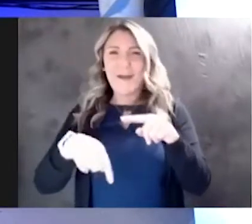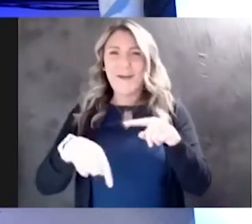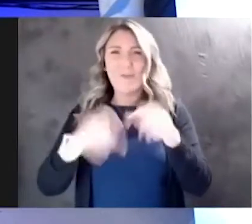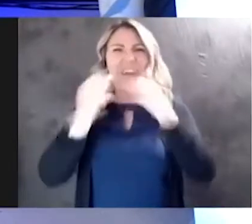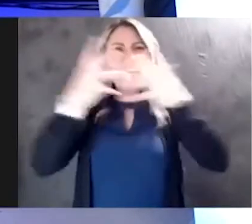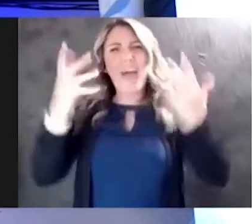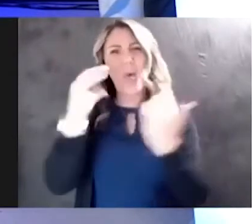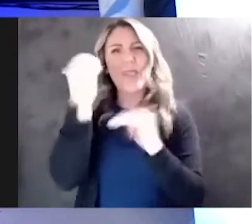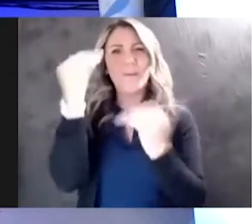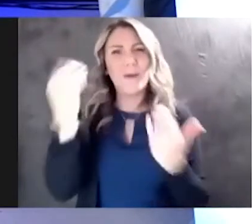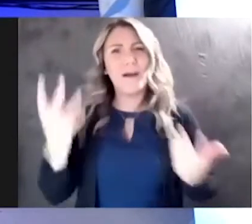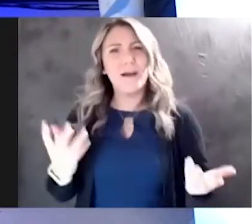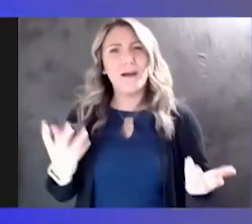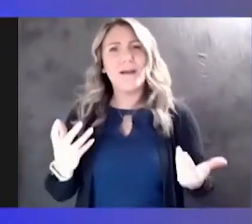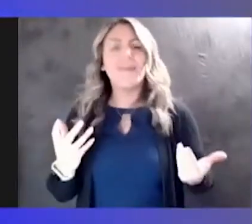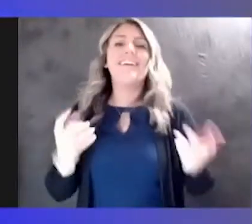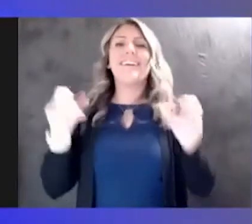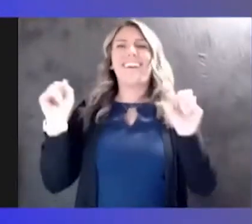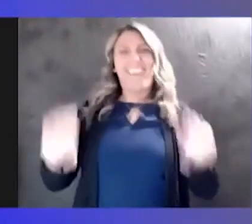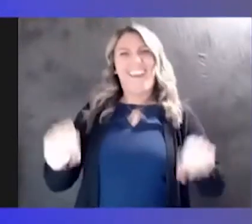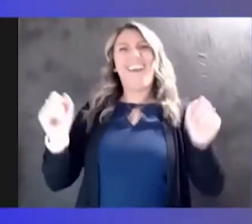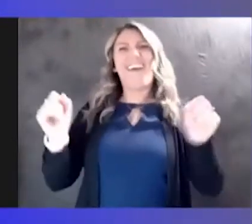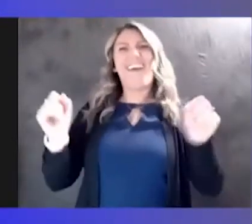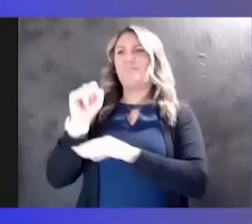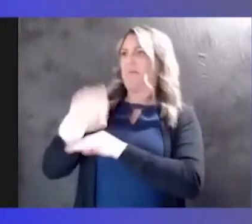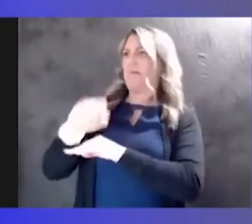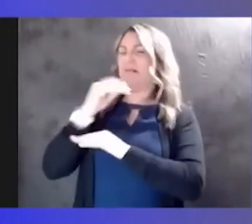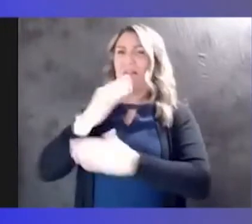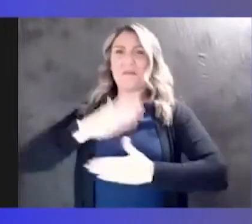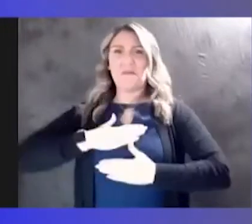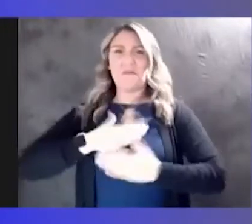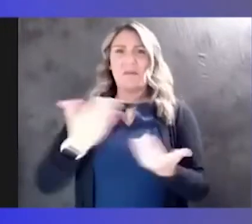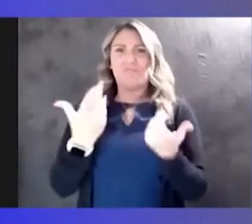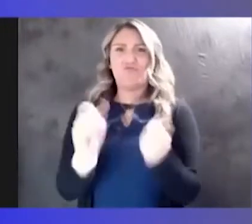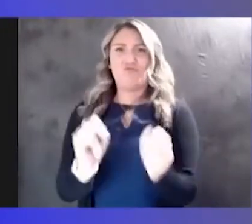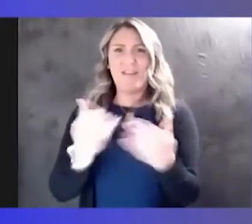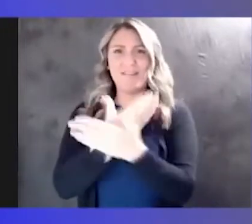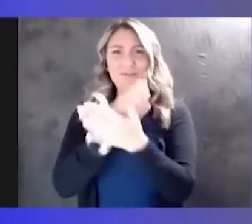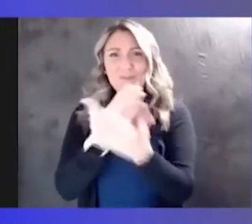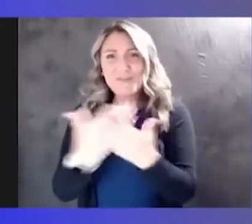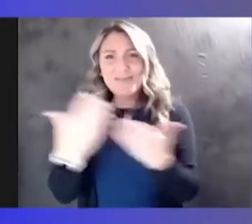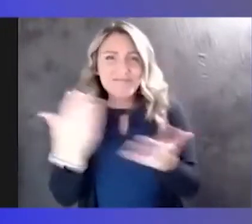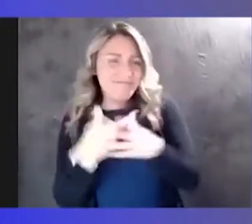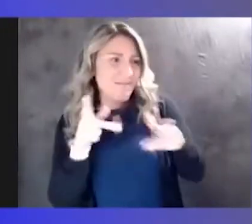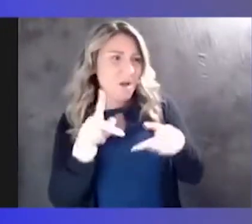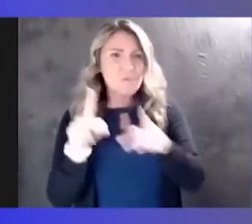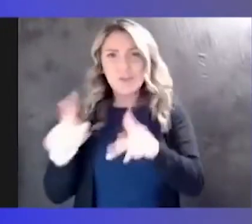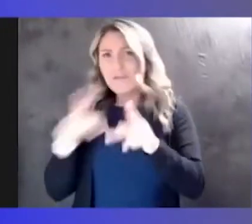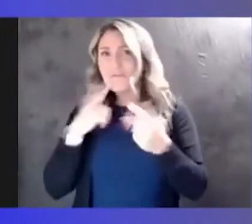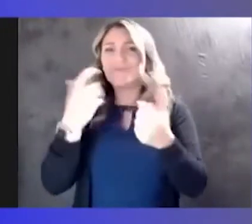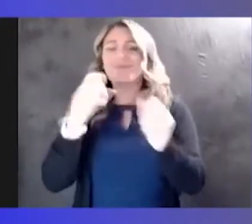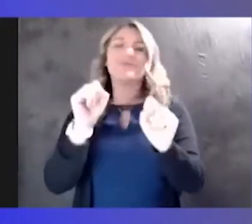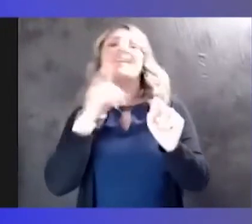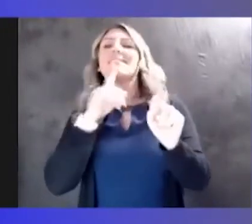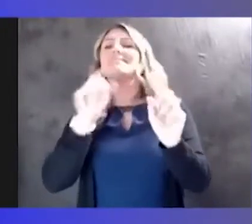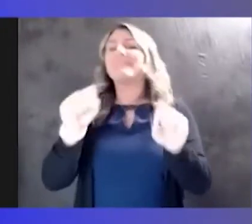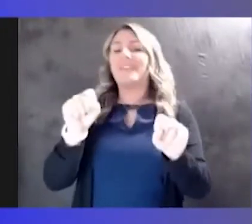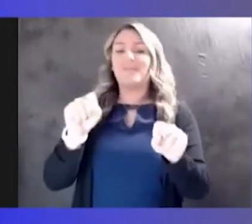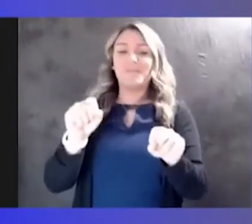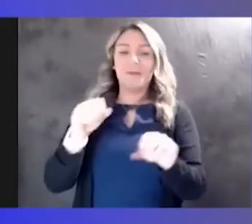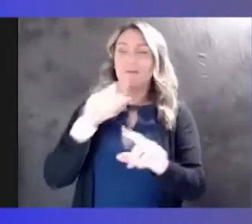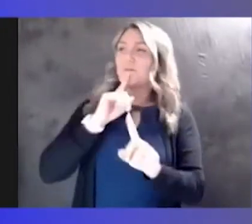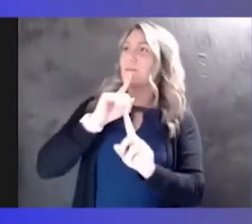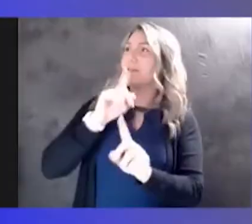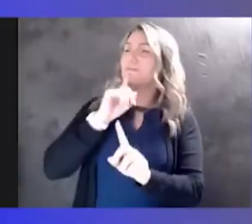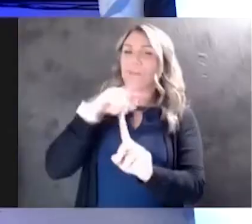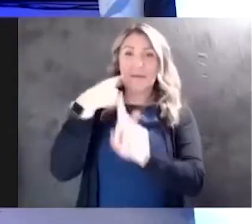you can be and have a willingness to try new things, I think it can be a very positive impact on